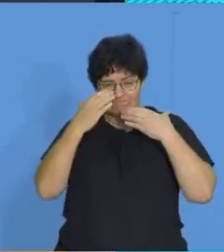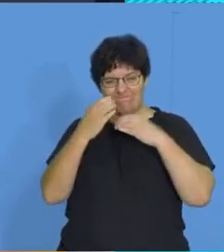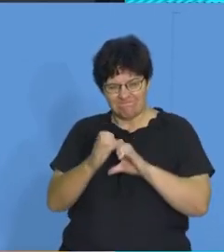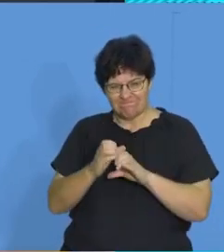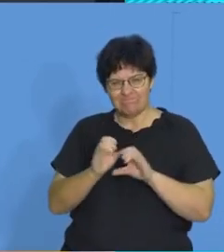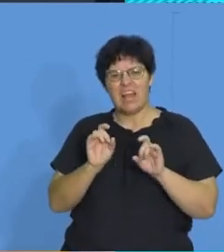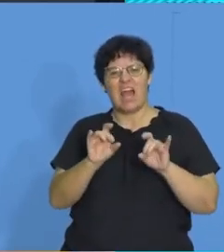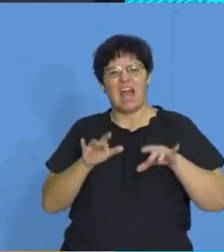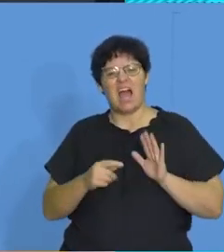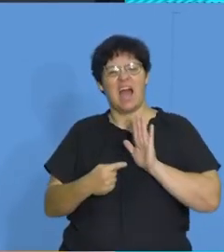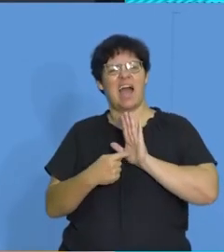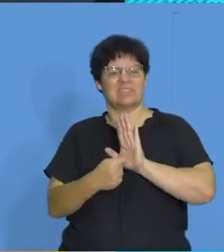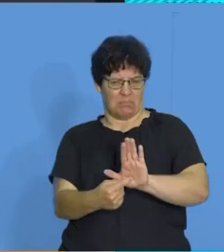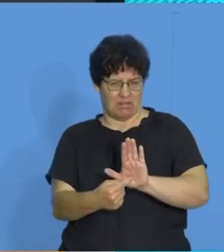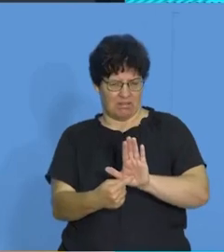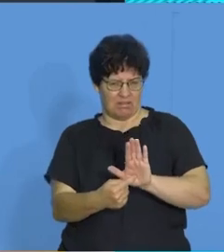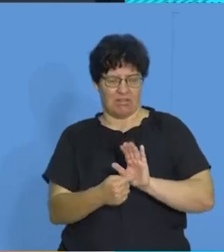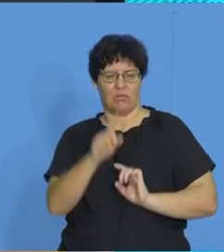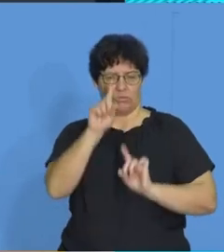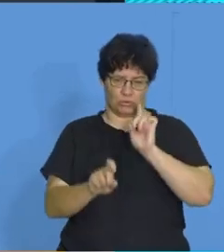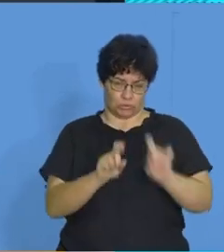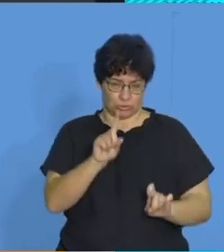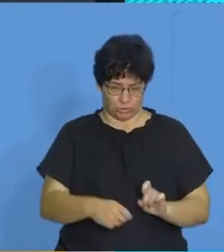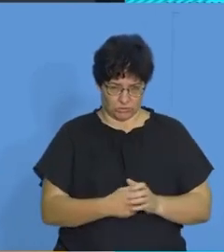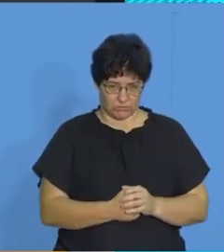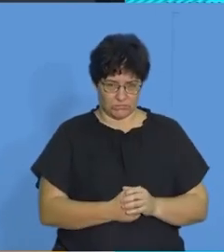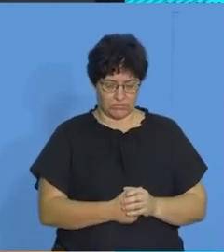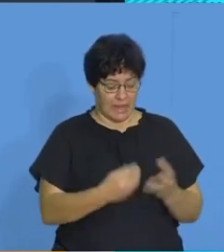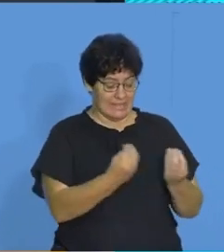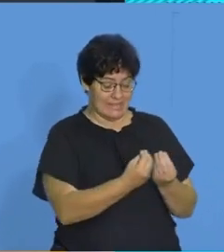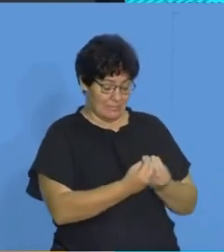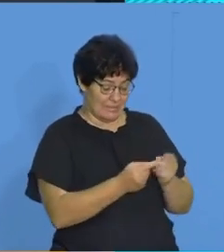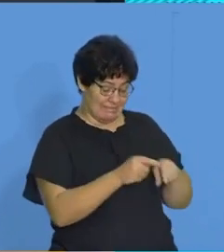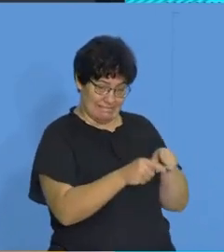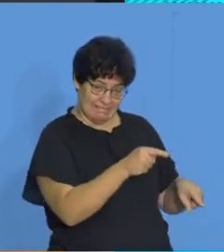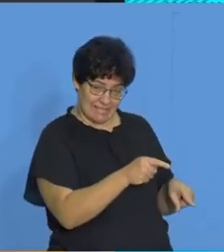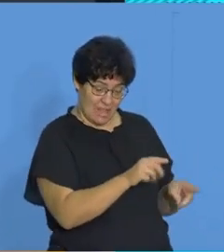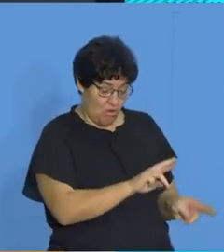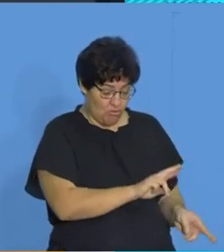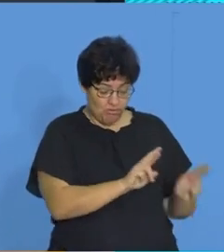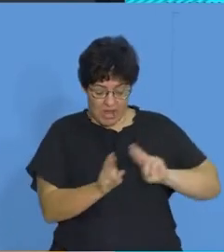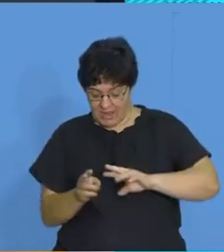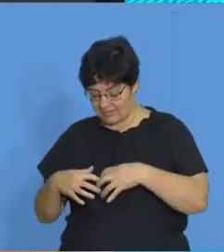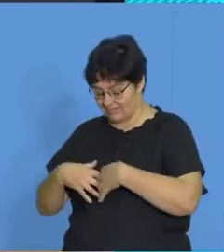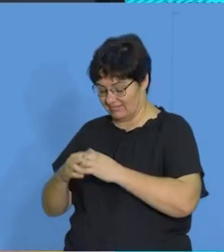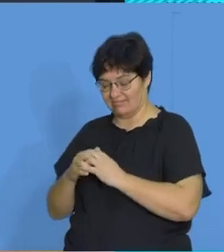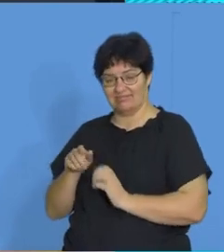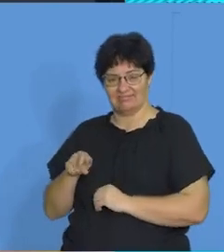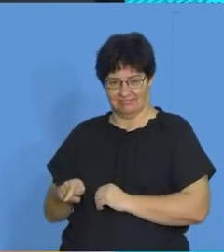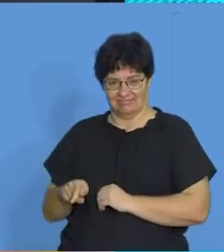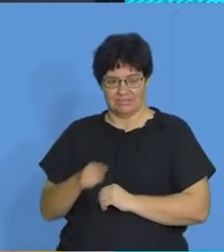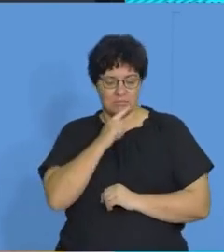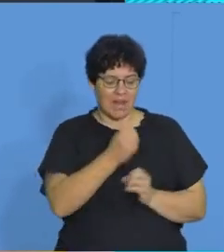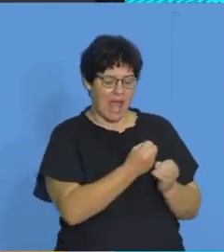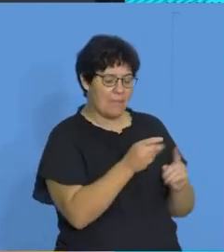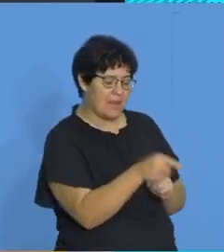typical examples. You know, I would look at a scenario where two substances react with each other and we may be given their, you know, initial